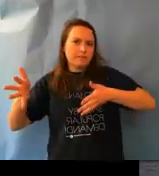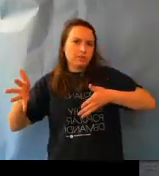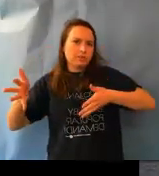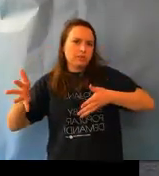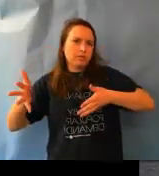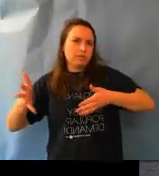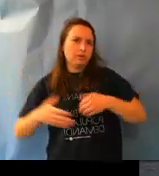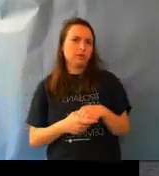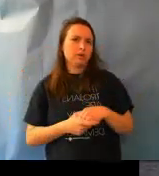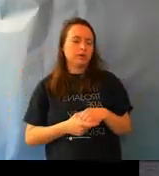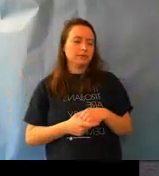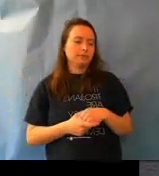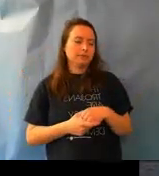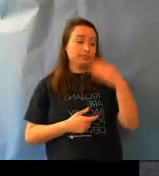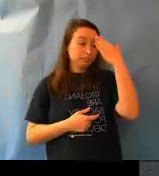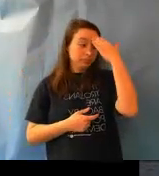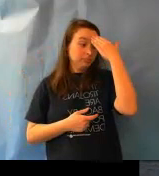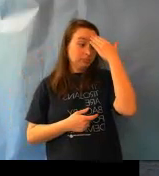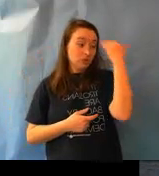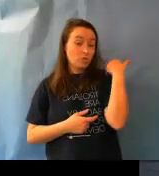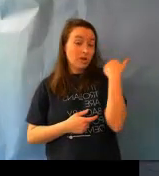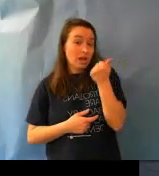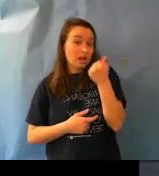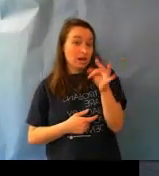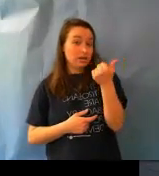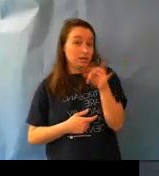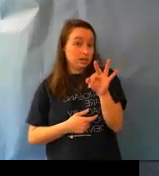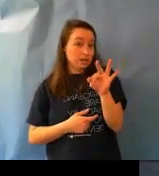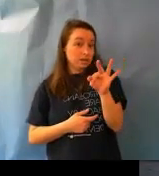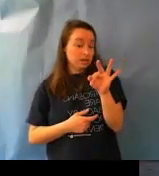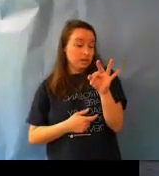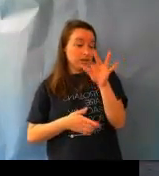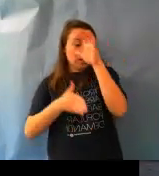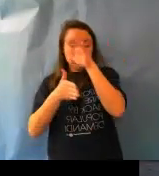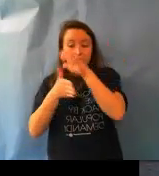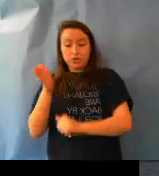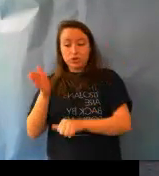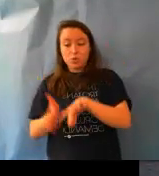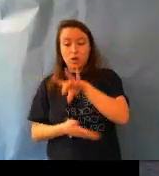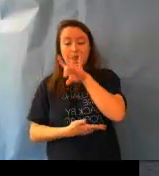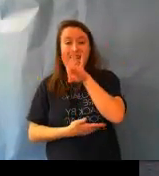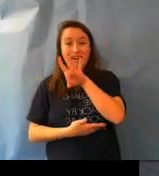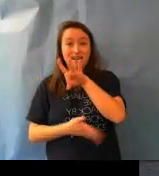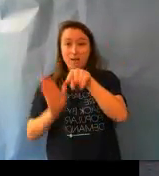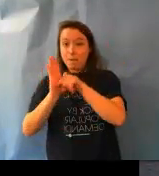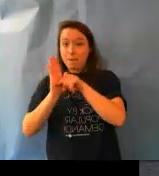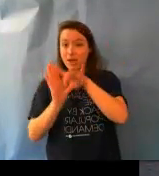left. So we know we had 19 and we took away